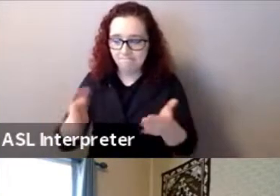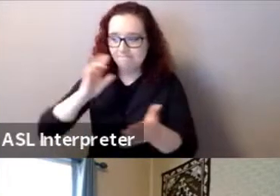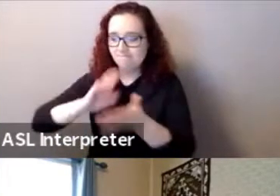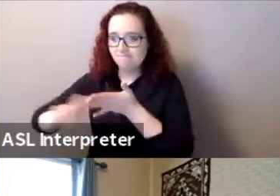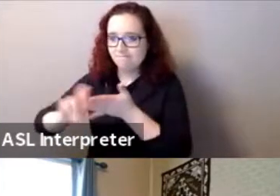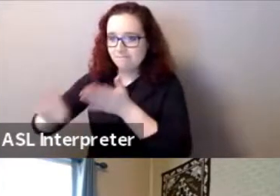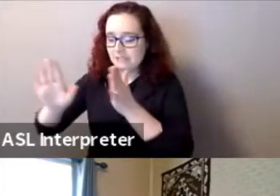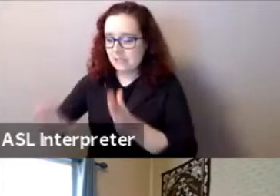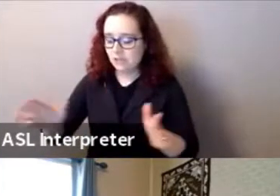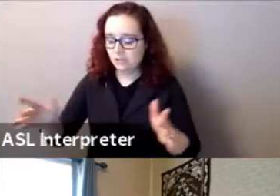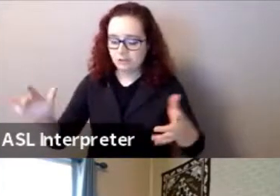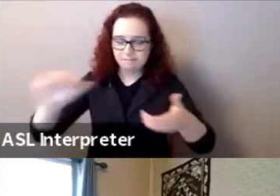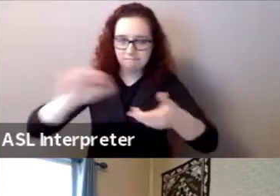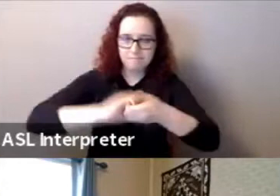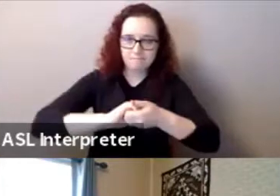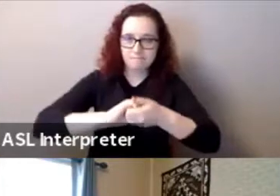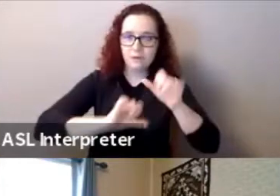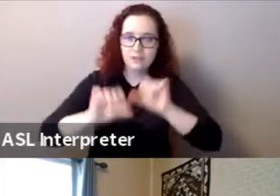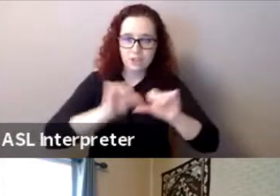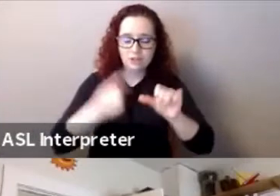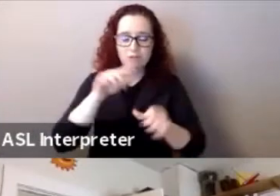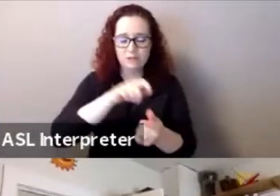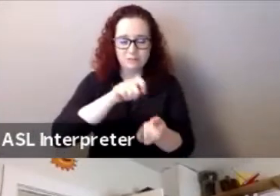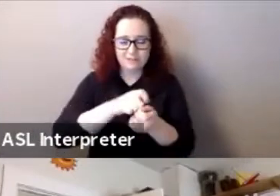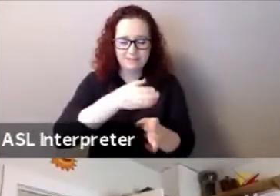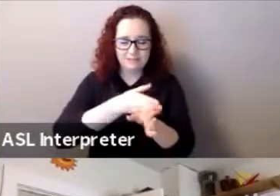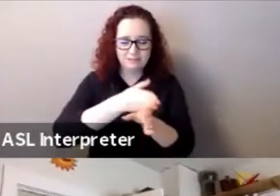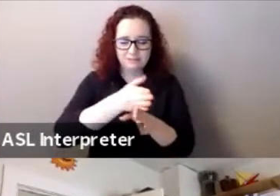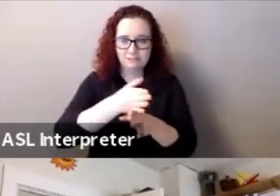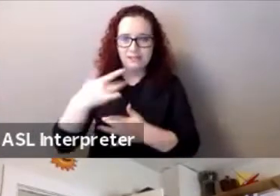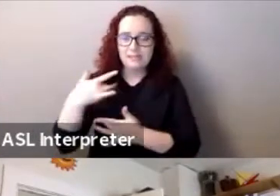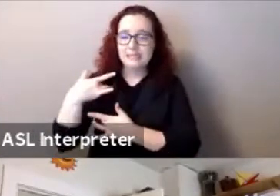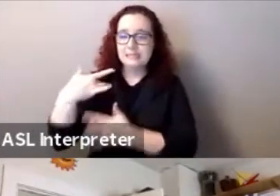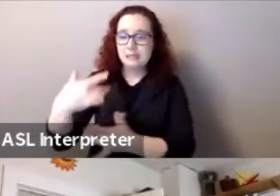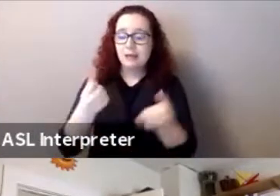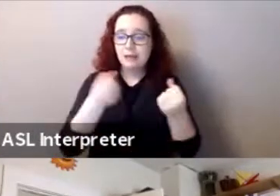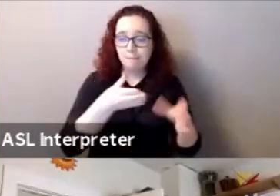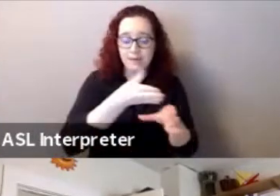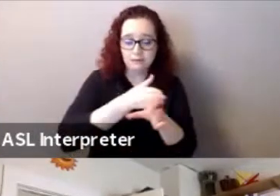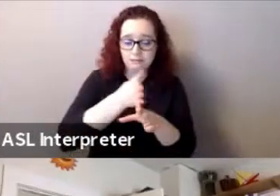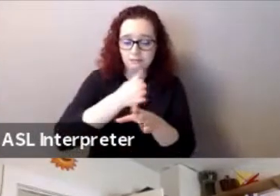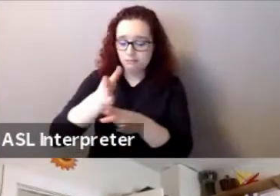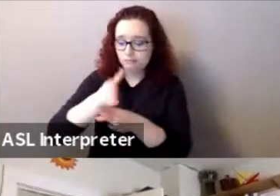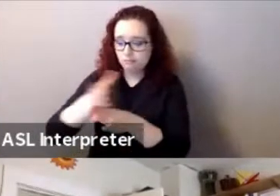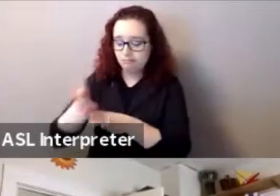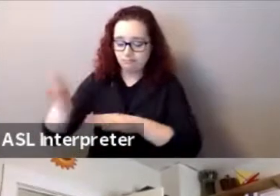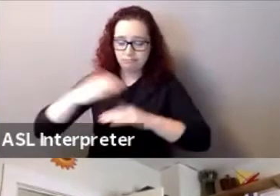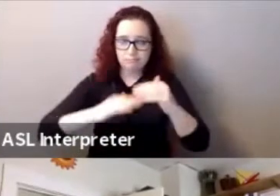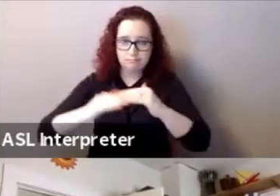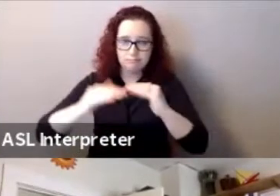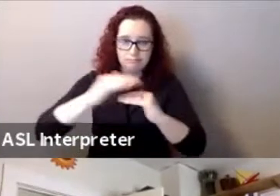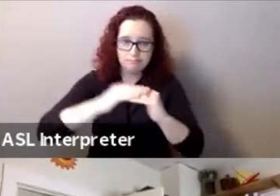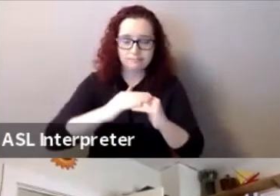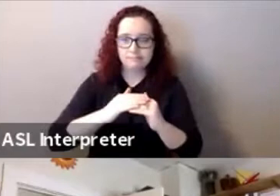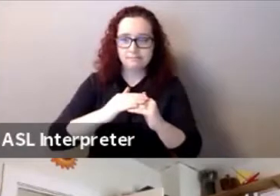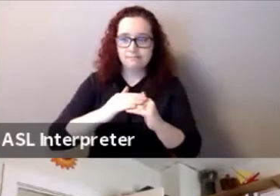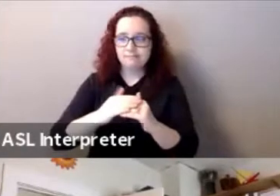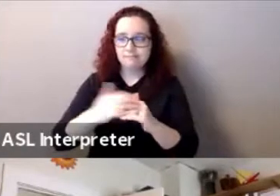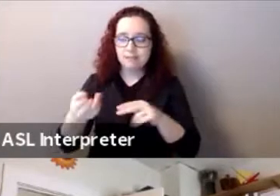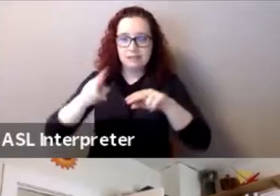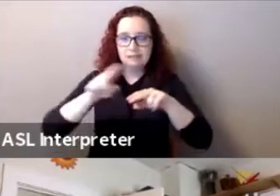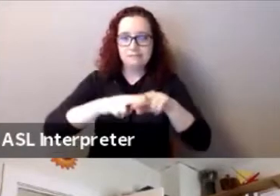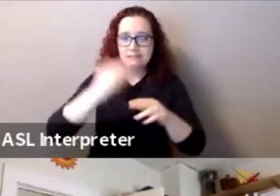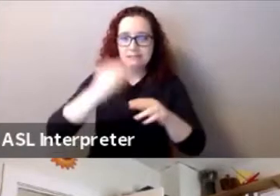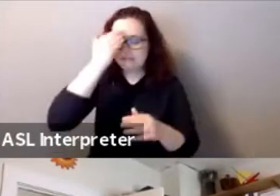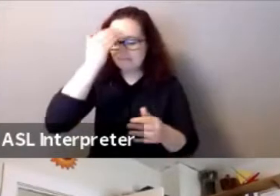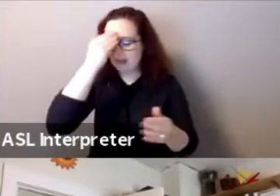research specialties, areas that often cross divisions. They increase the exchange of knowledge and